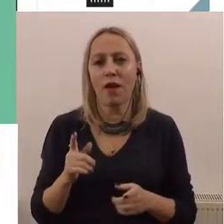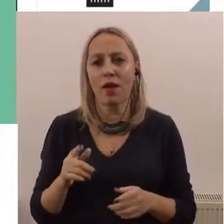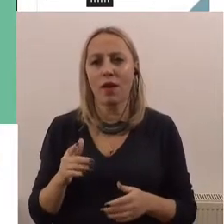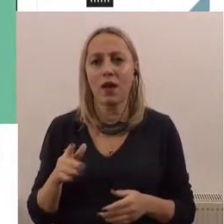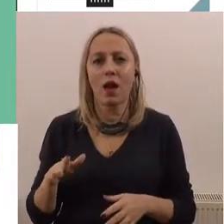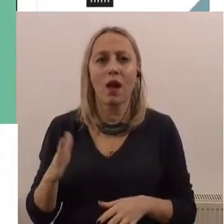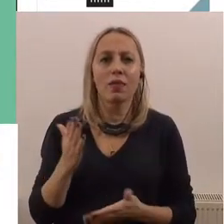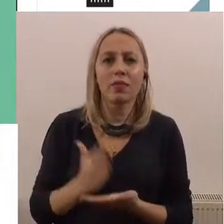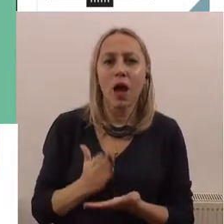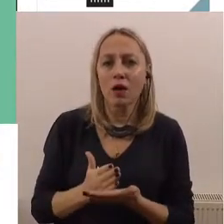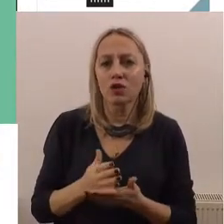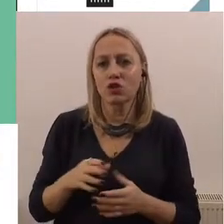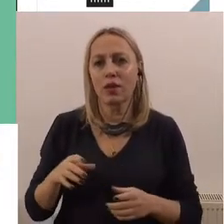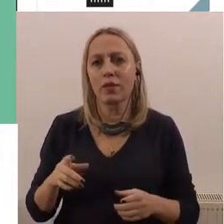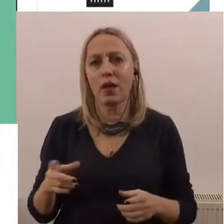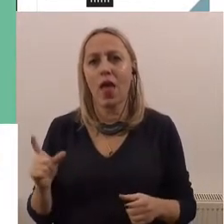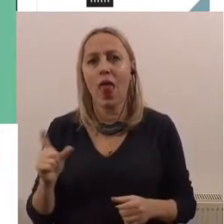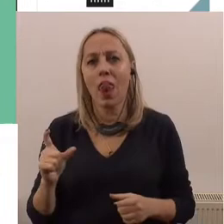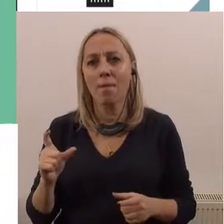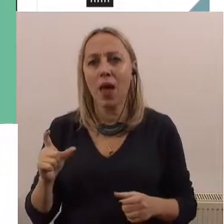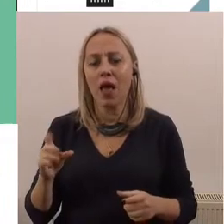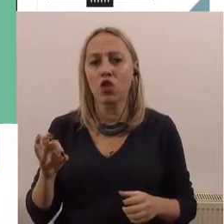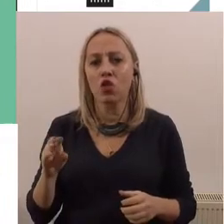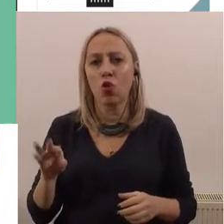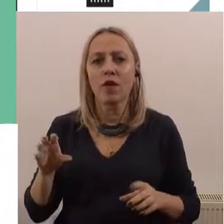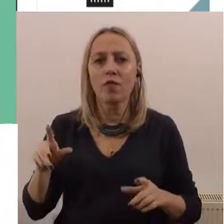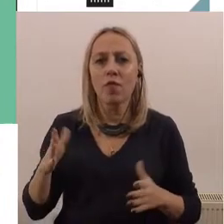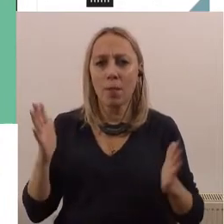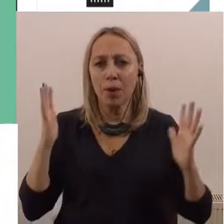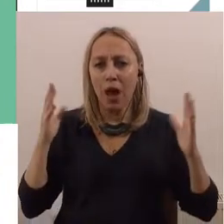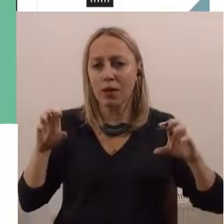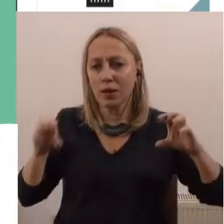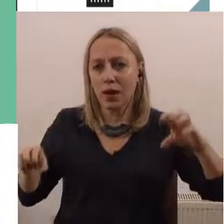it's kind of a no place